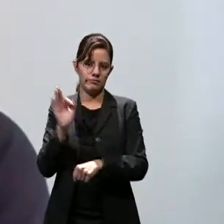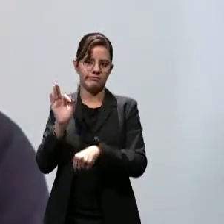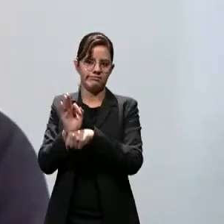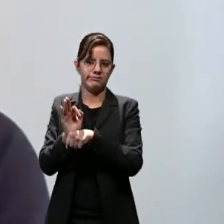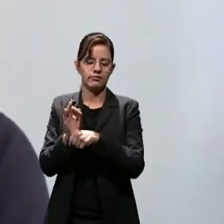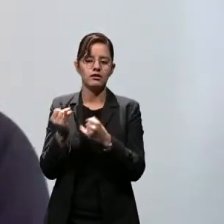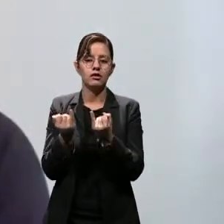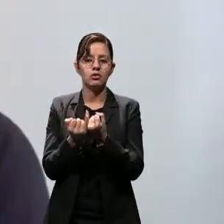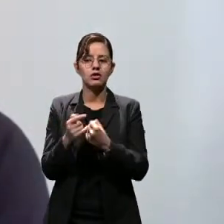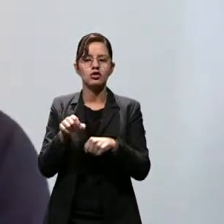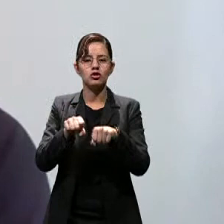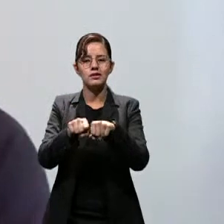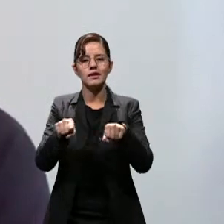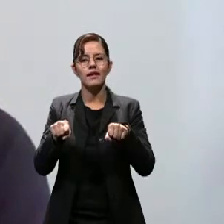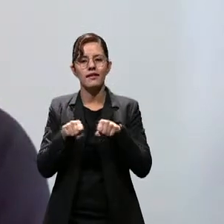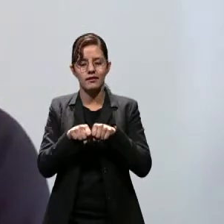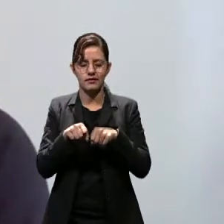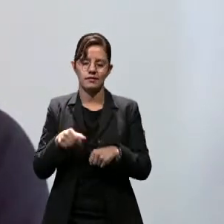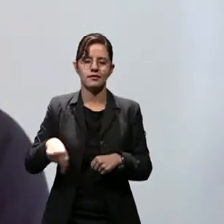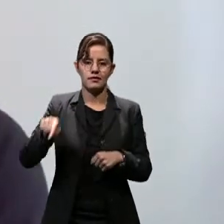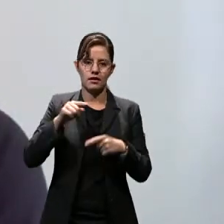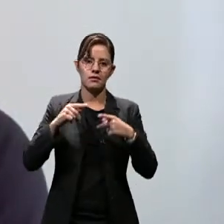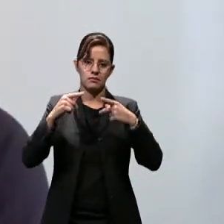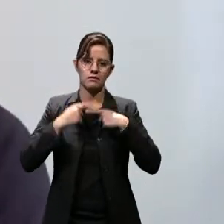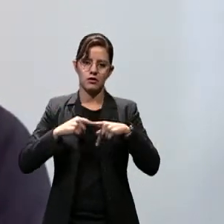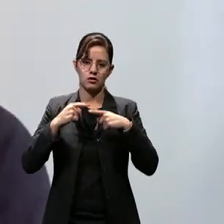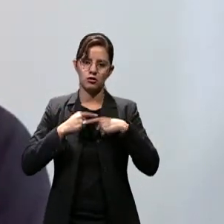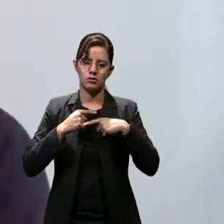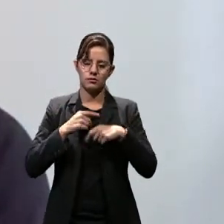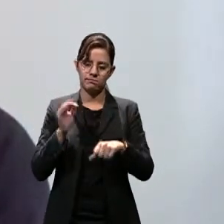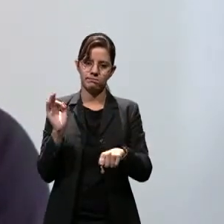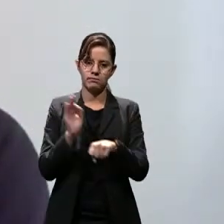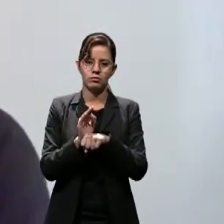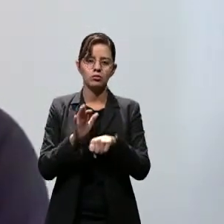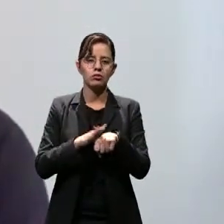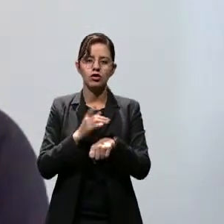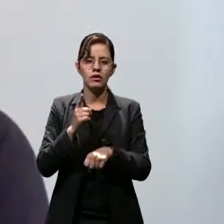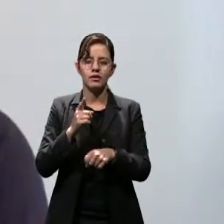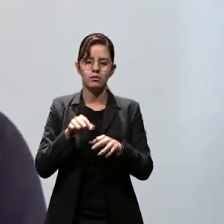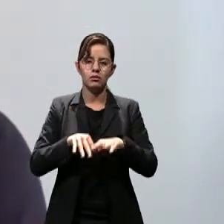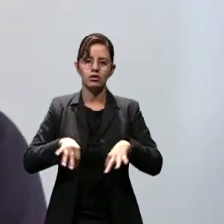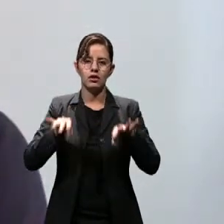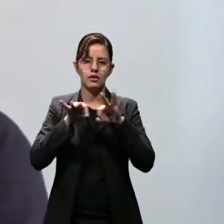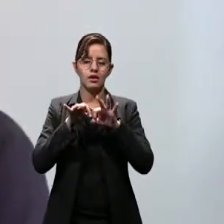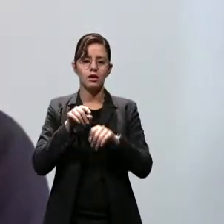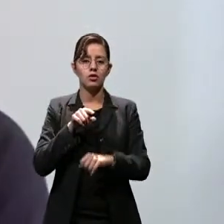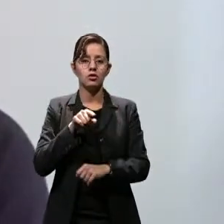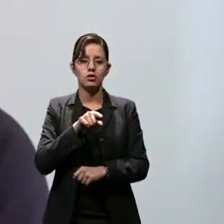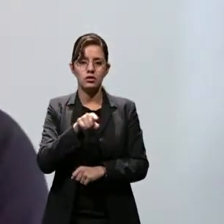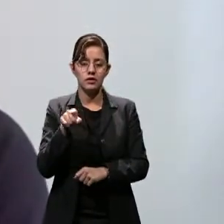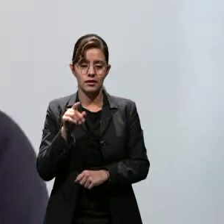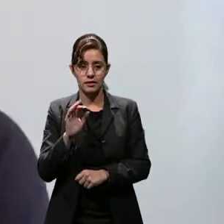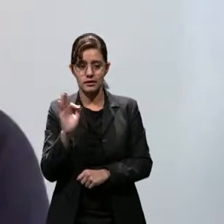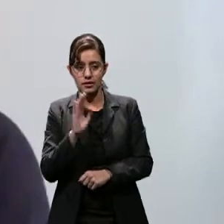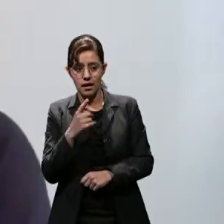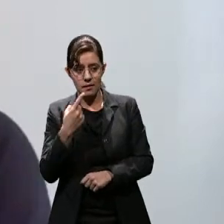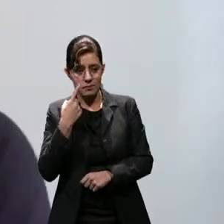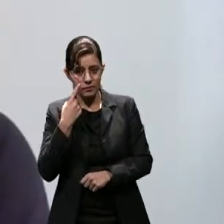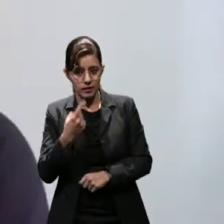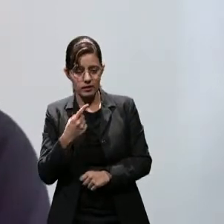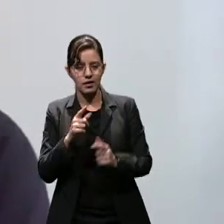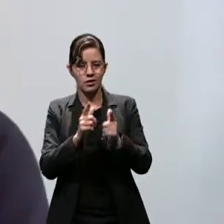has been observed in these days throughout the summit, because it's very important that no matter what the effort is, we have to